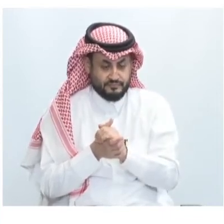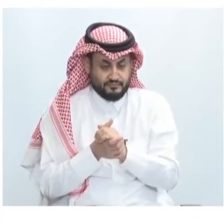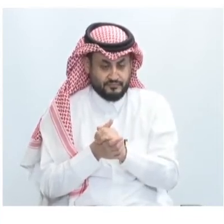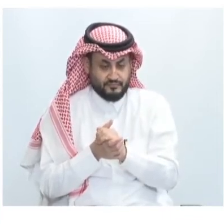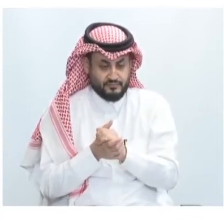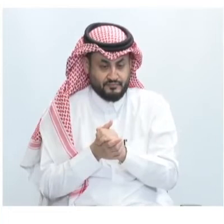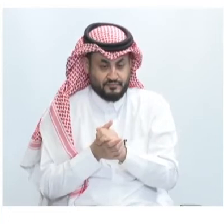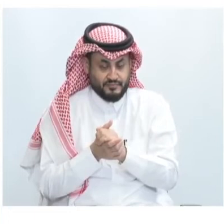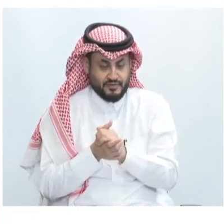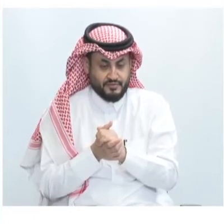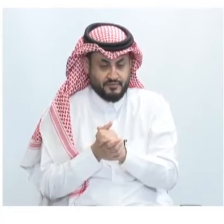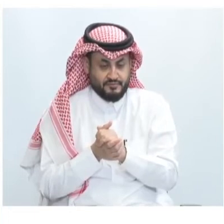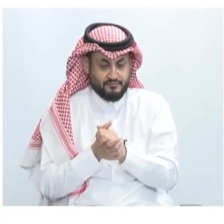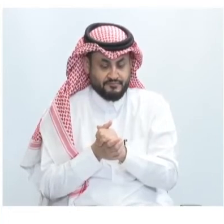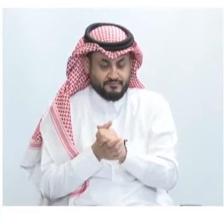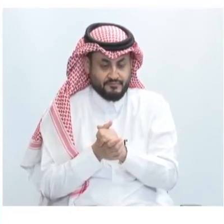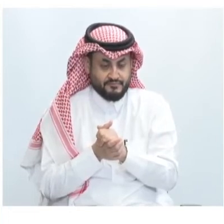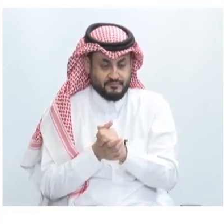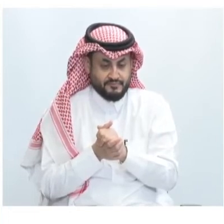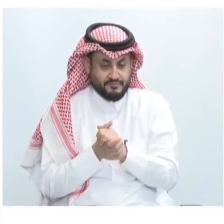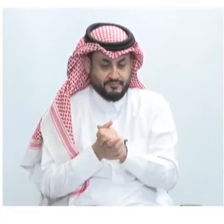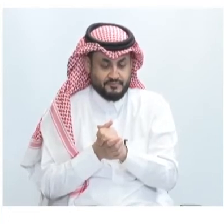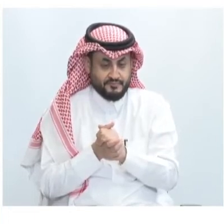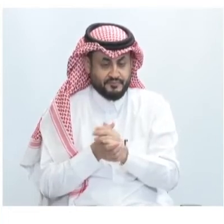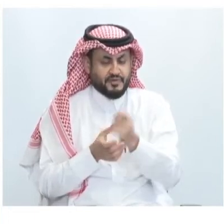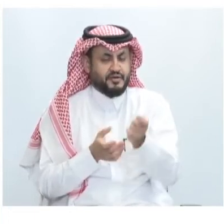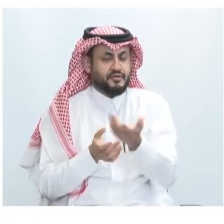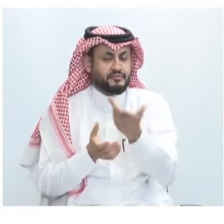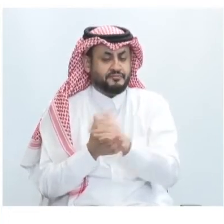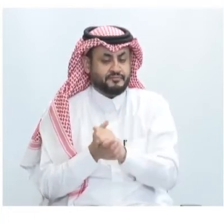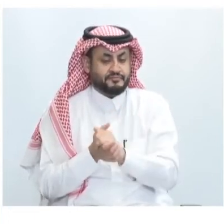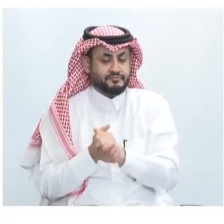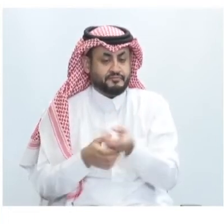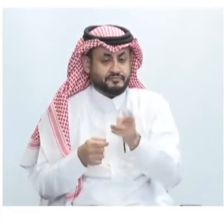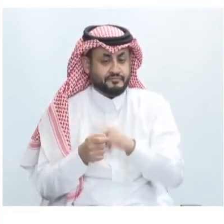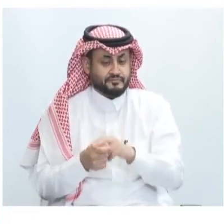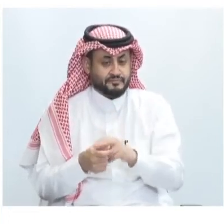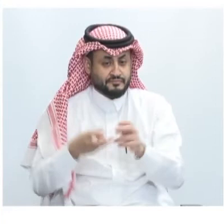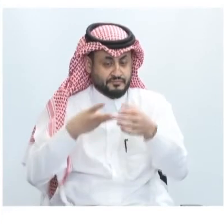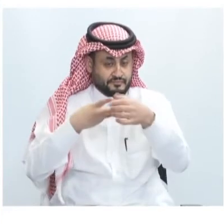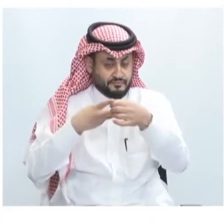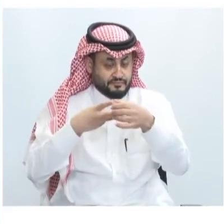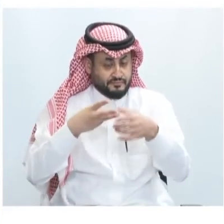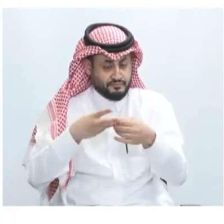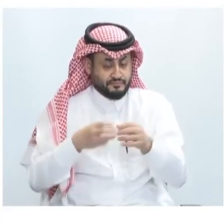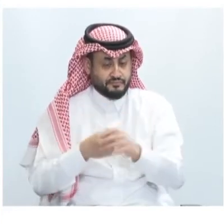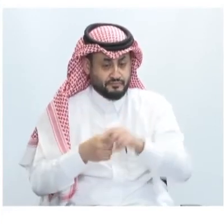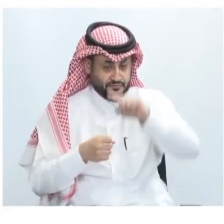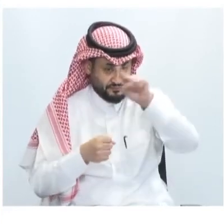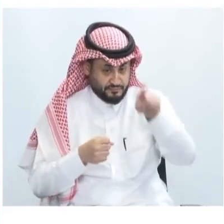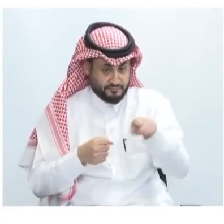in capital form. Okay, now how to write it? Again, from 1 to 3, like